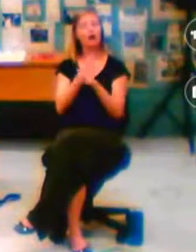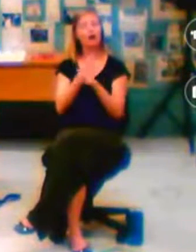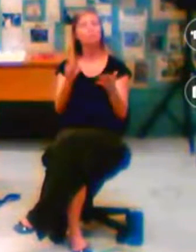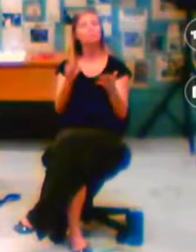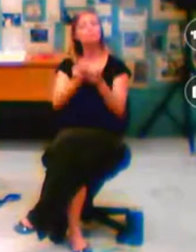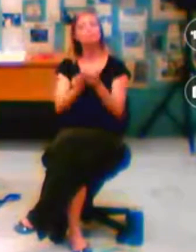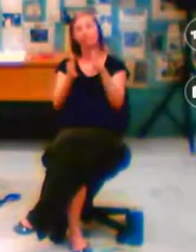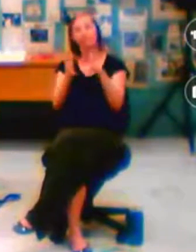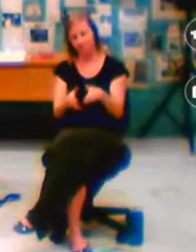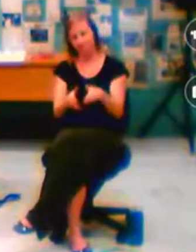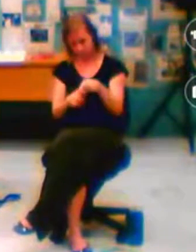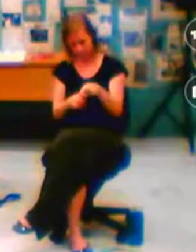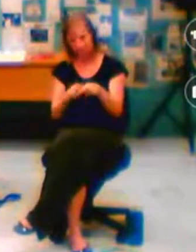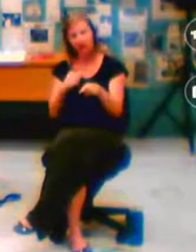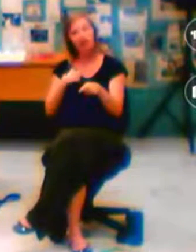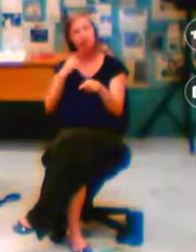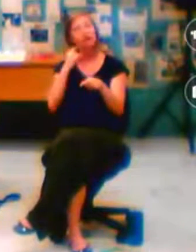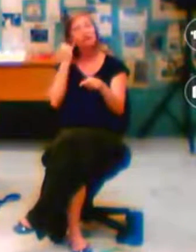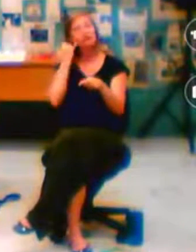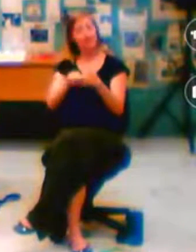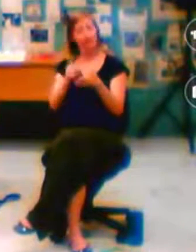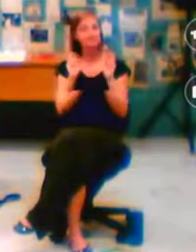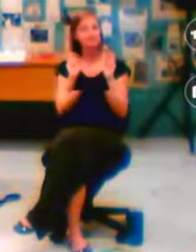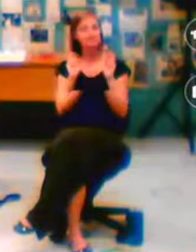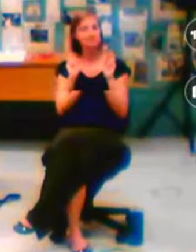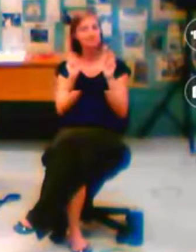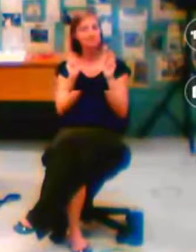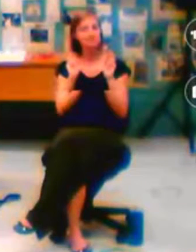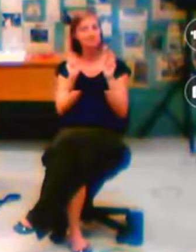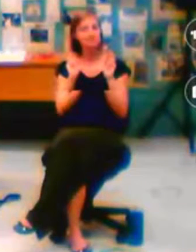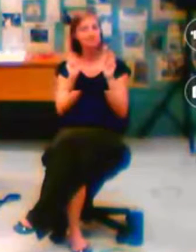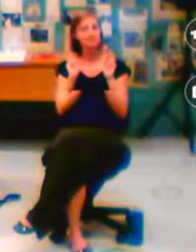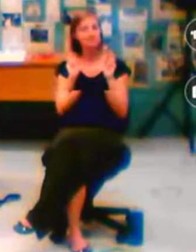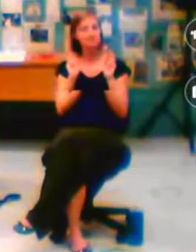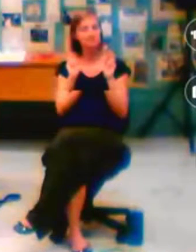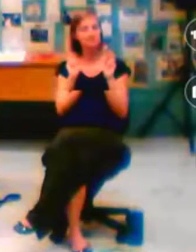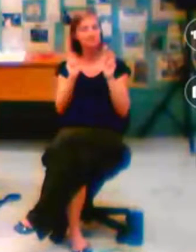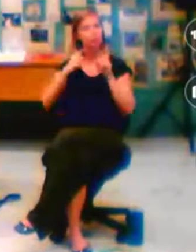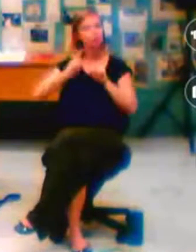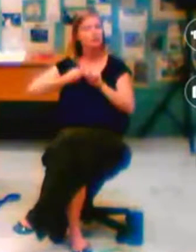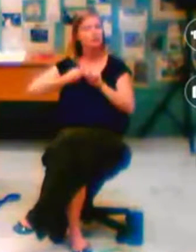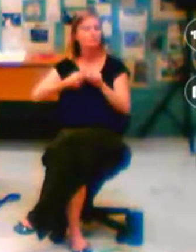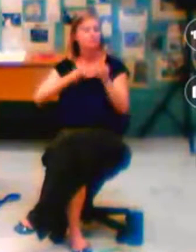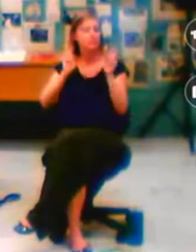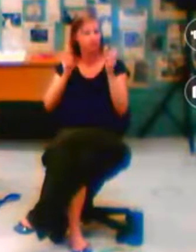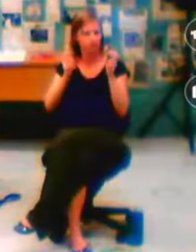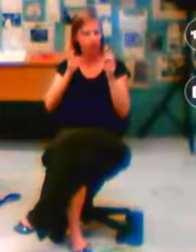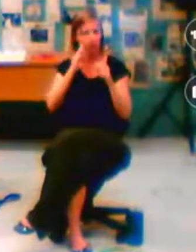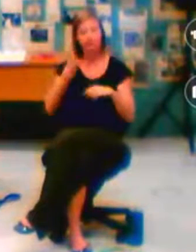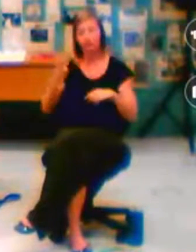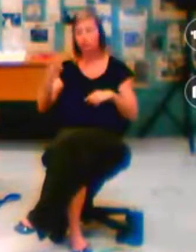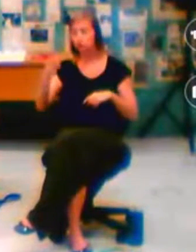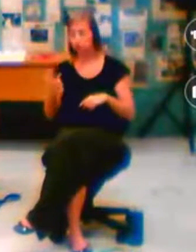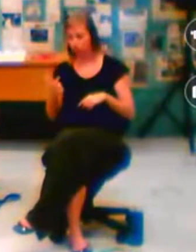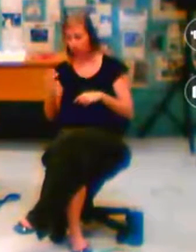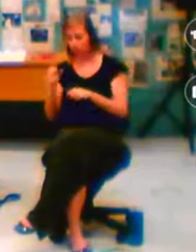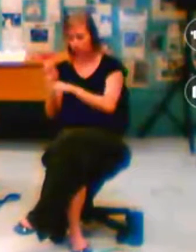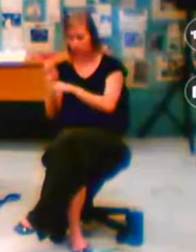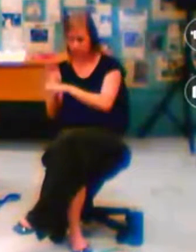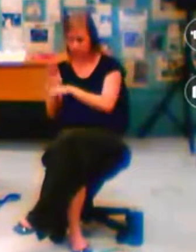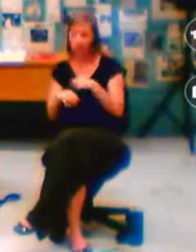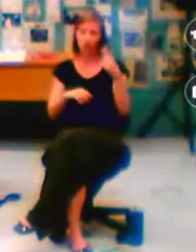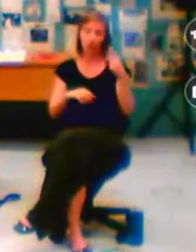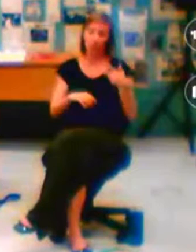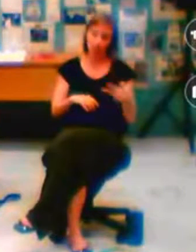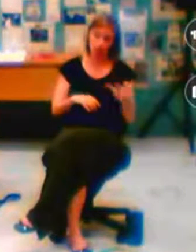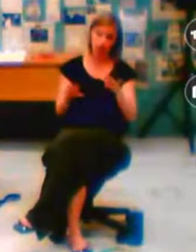here's the difference that I need to raise. And how much do we get for Medicaid? They gave us that number. So we took the difference and I said, okay, we want